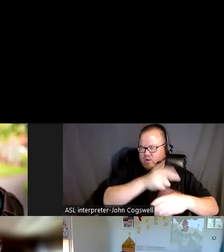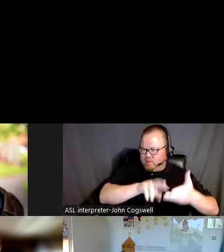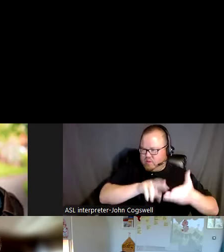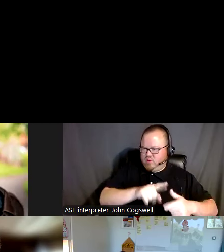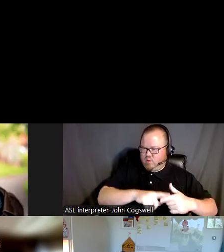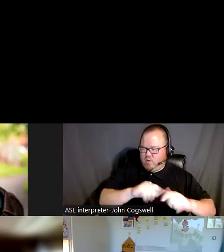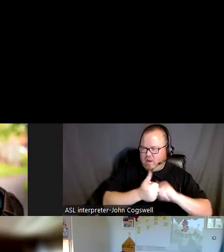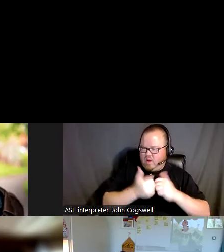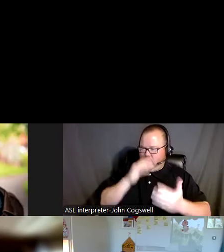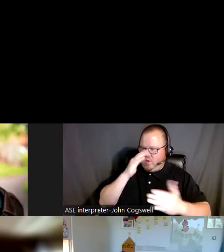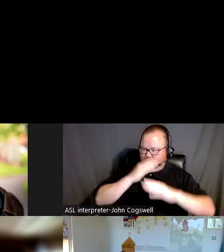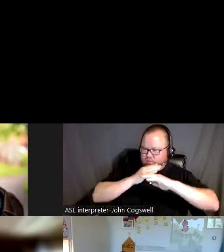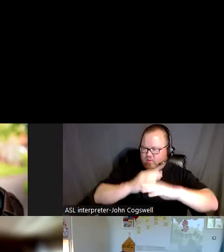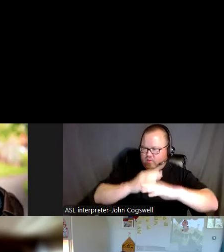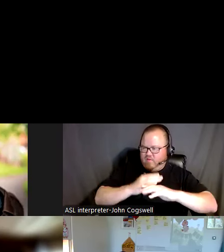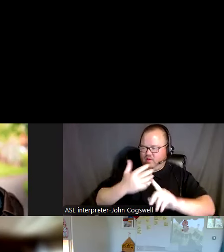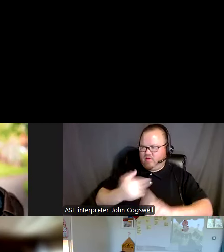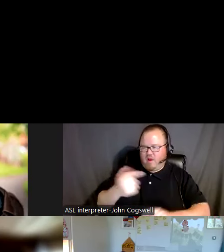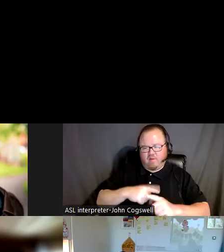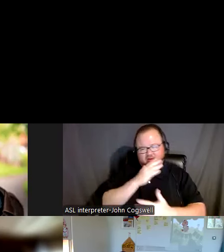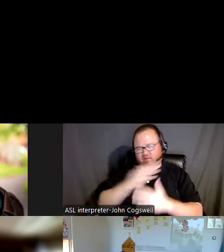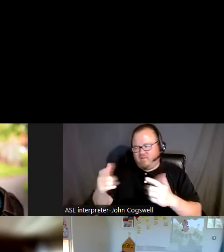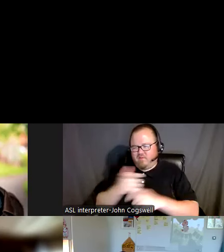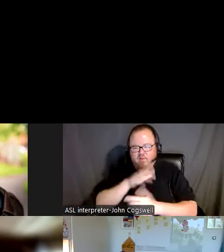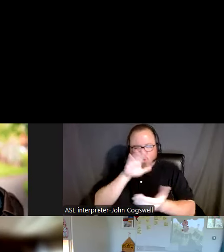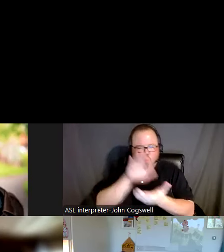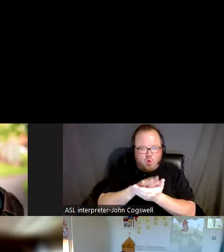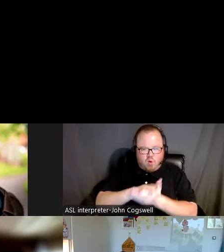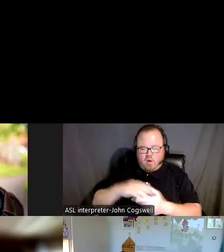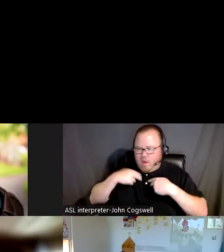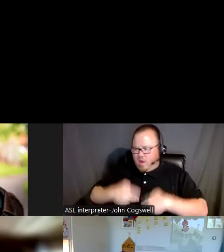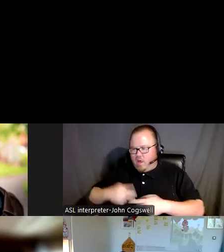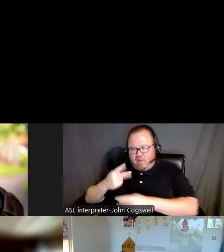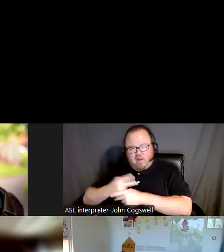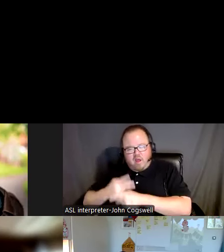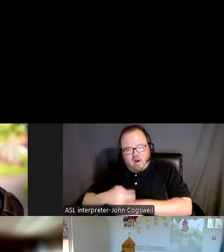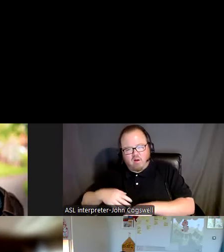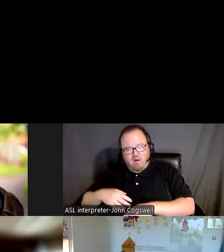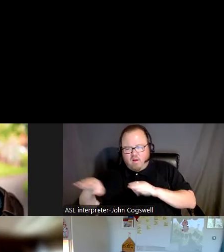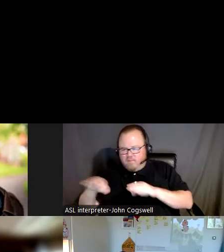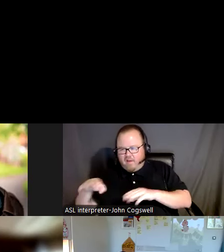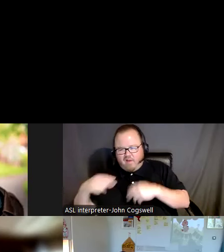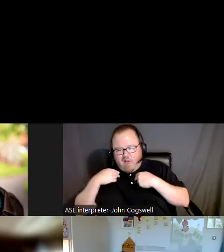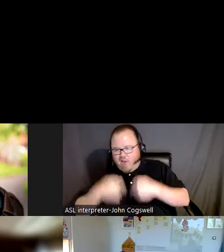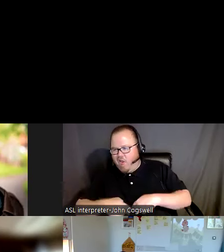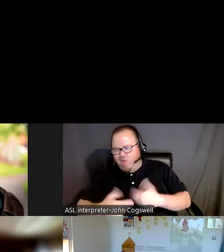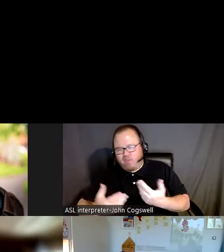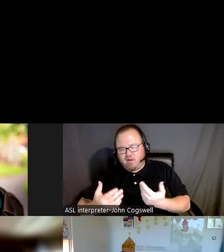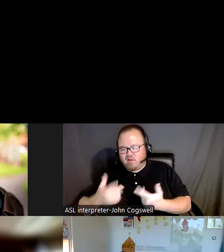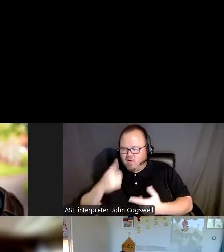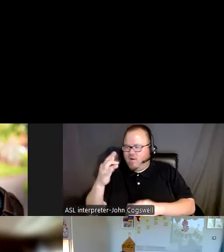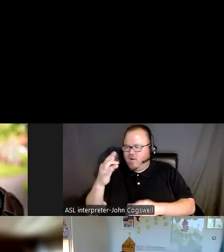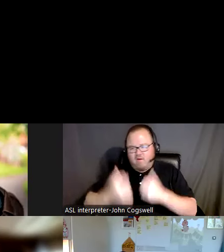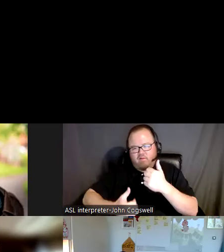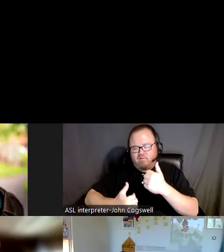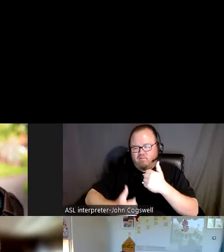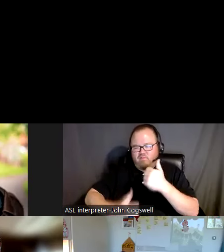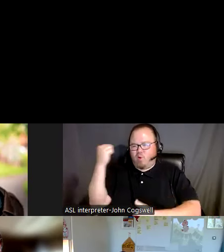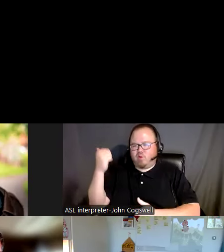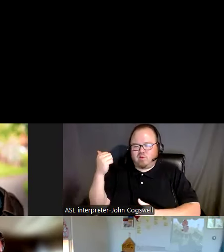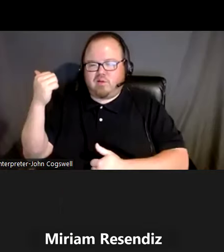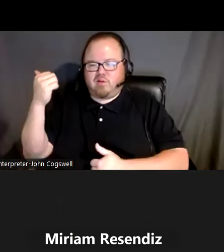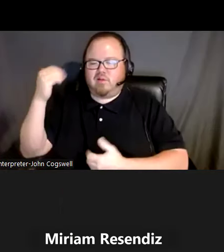deaths, I would say across the board, from schools to healthcare to behavioral health, it is one of